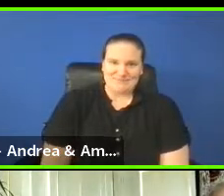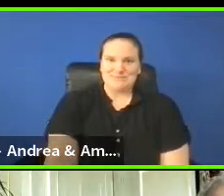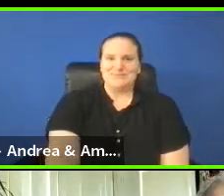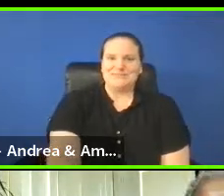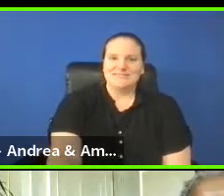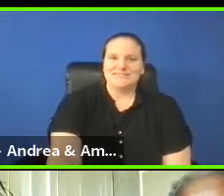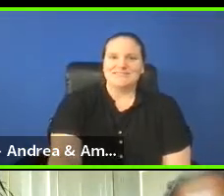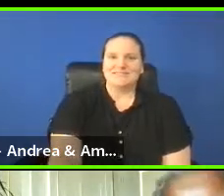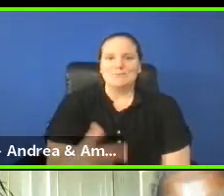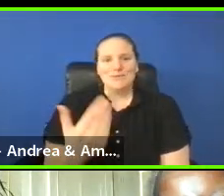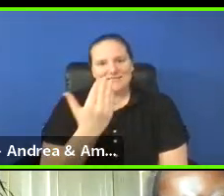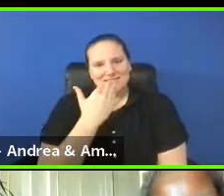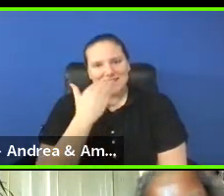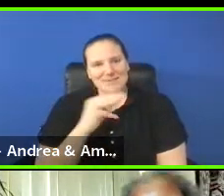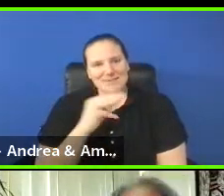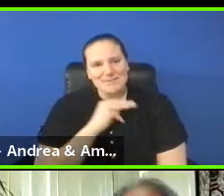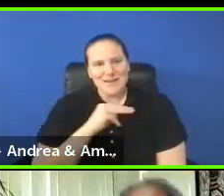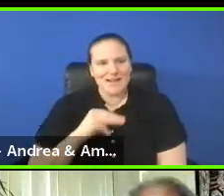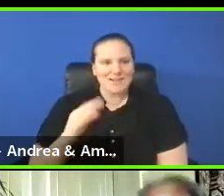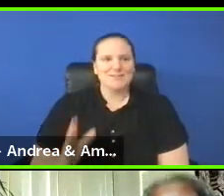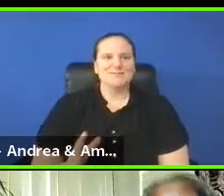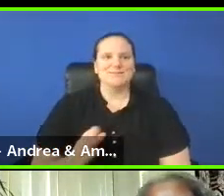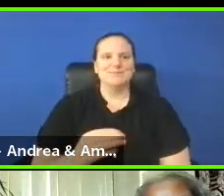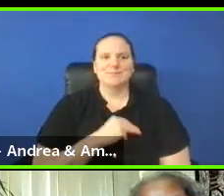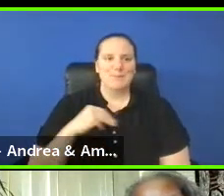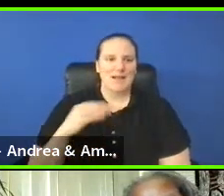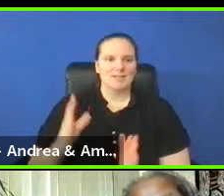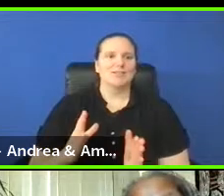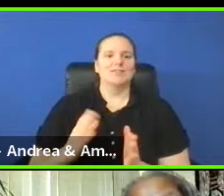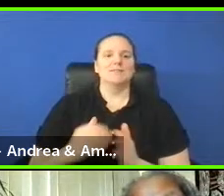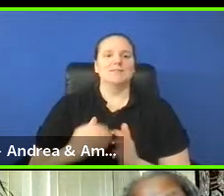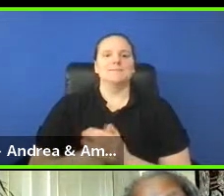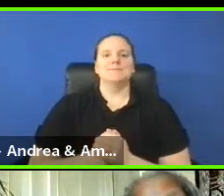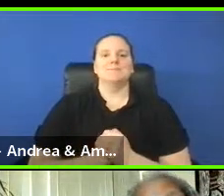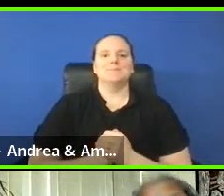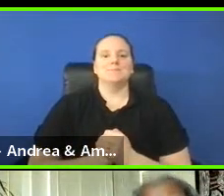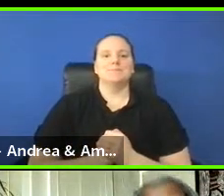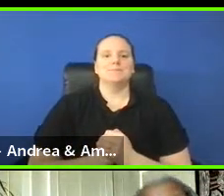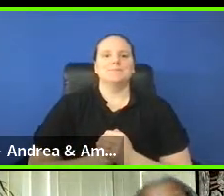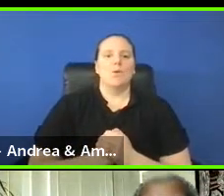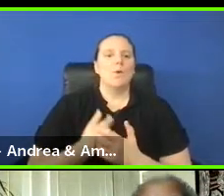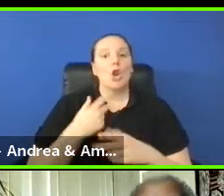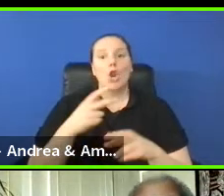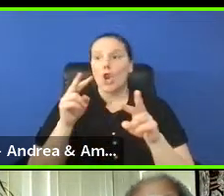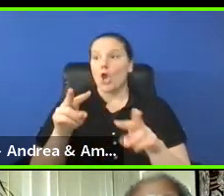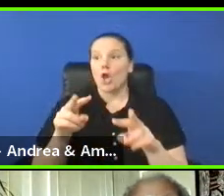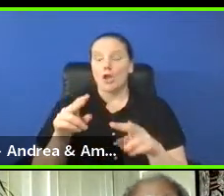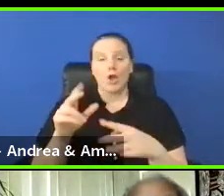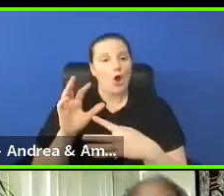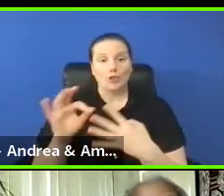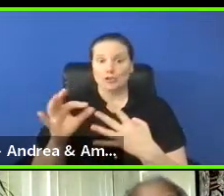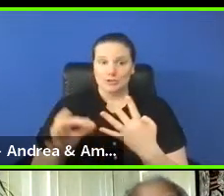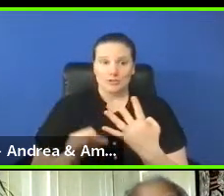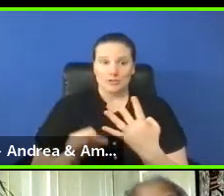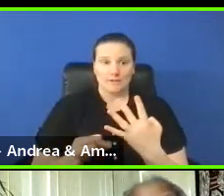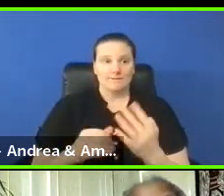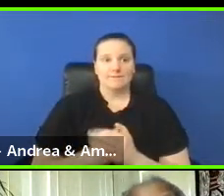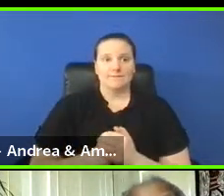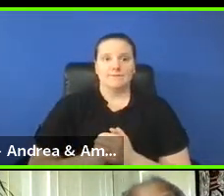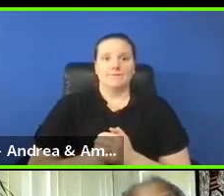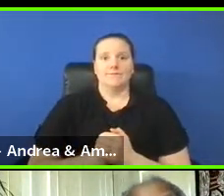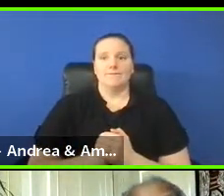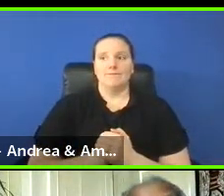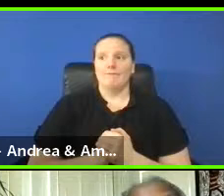just wanted to thank her. And, you know, as we were looking at these alternatives, the